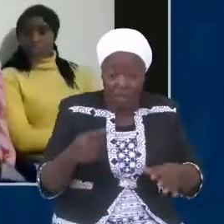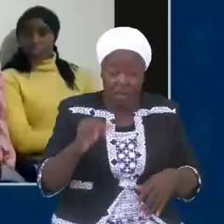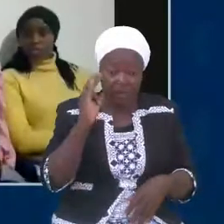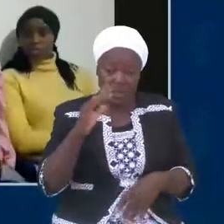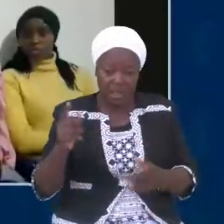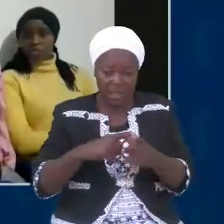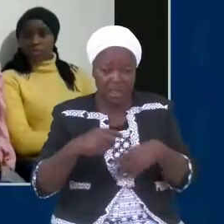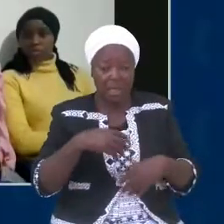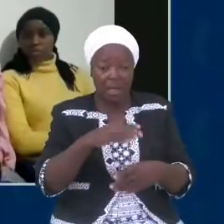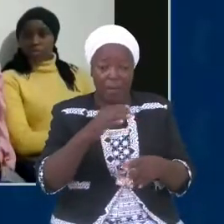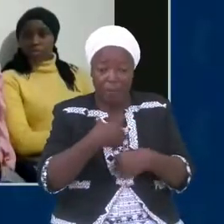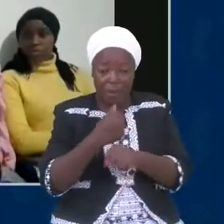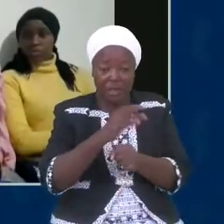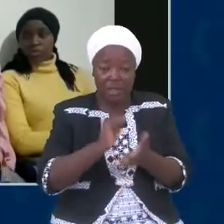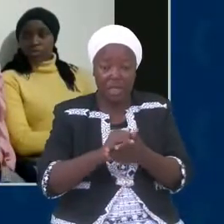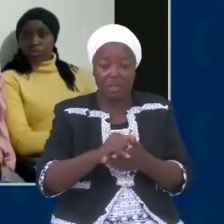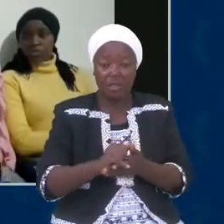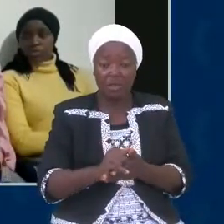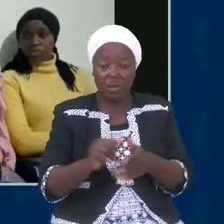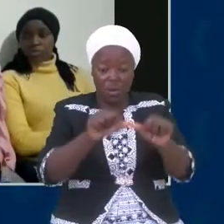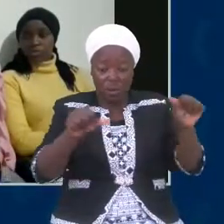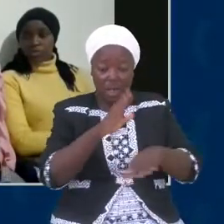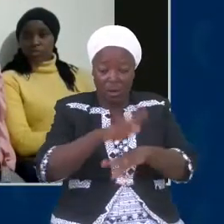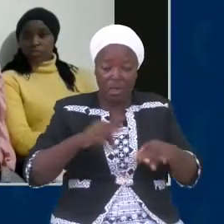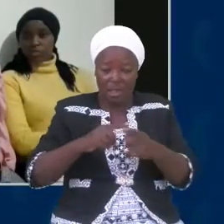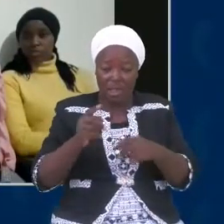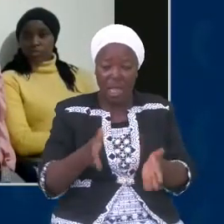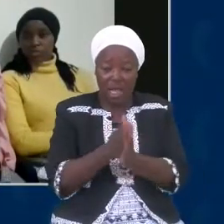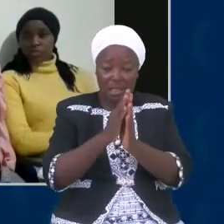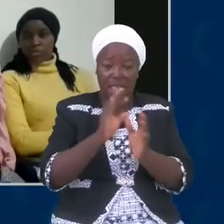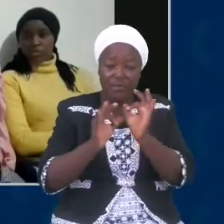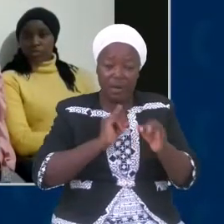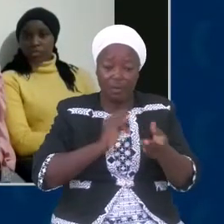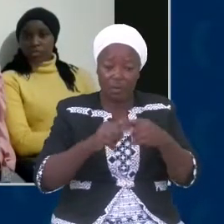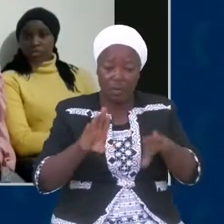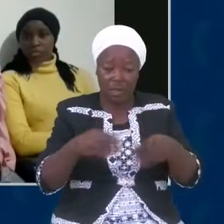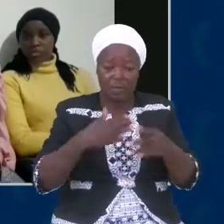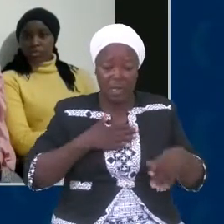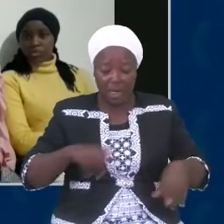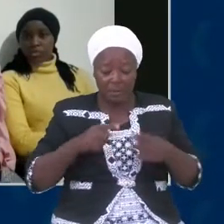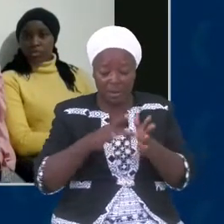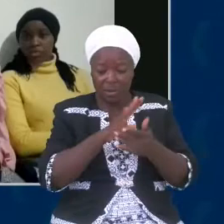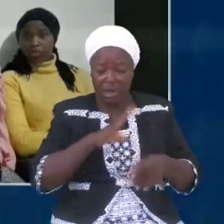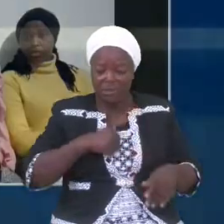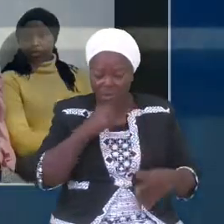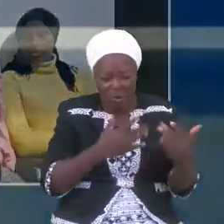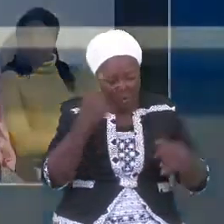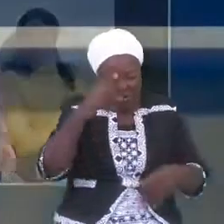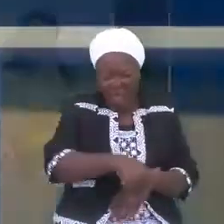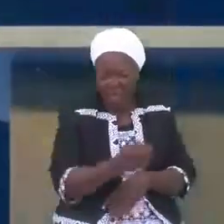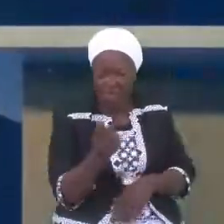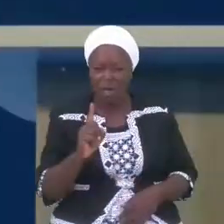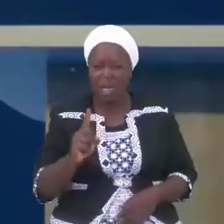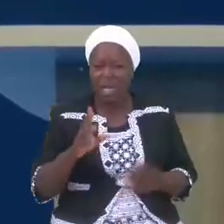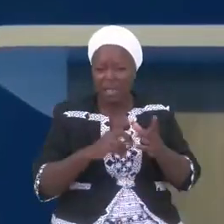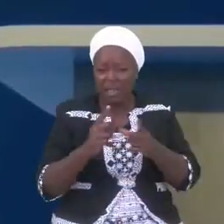altar call, I'm not going to wait for any other person. I'm not going to, you know, pump up myself, and I'm not going to, you